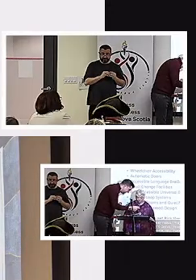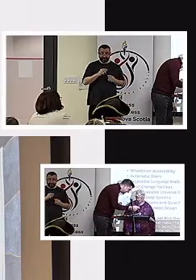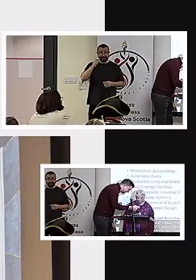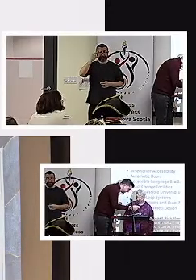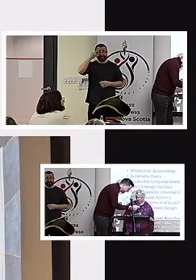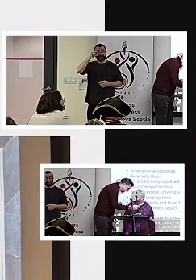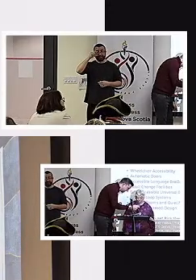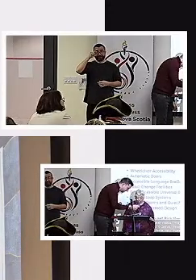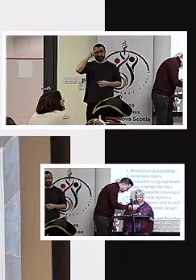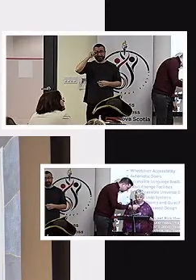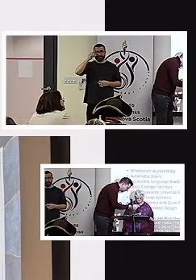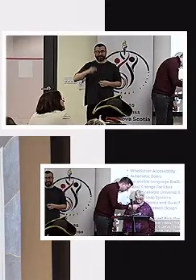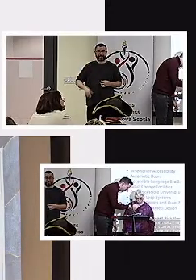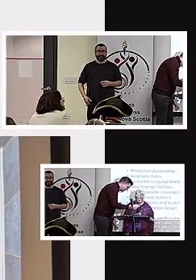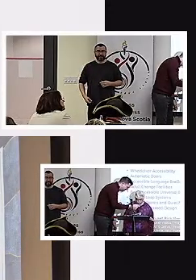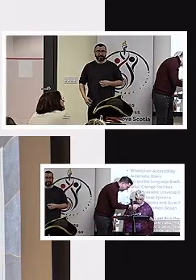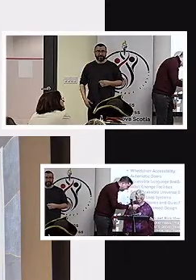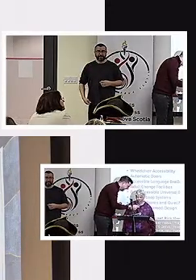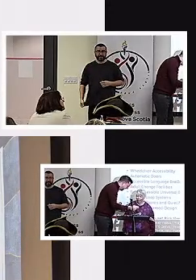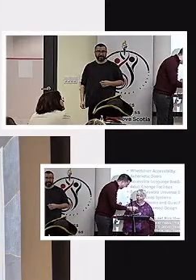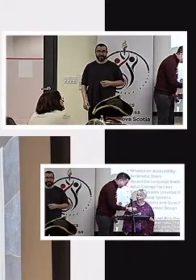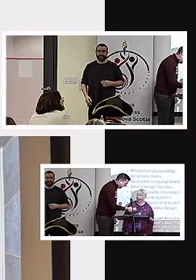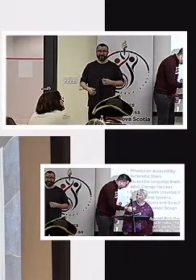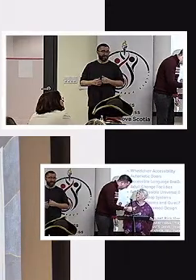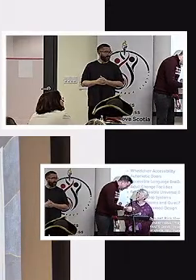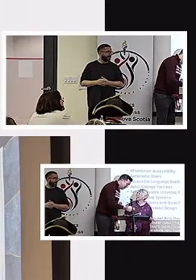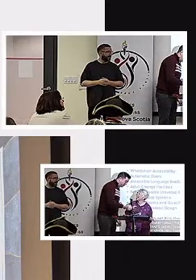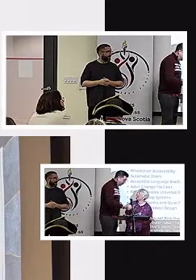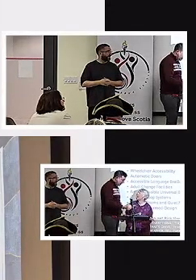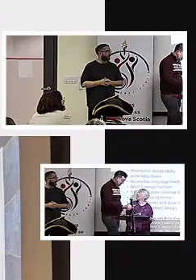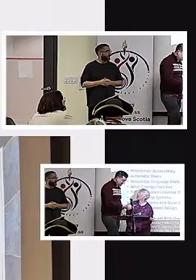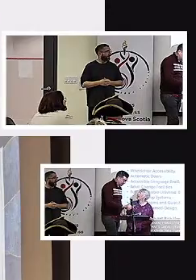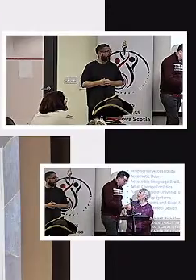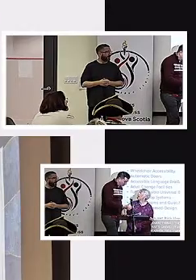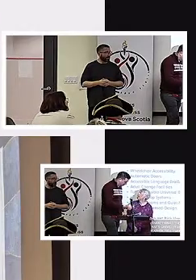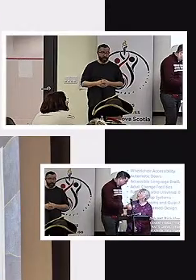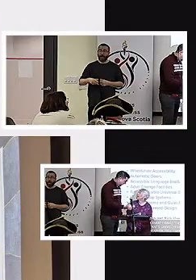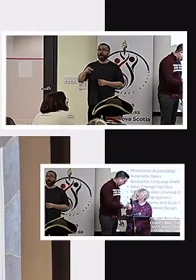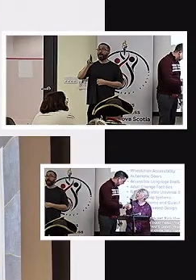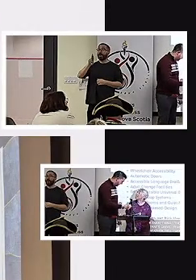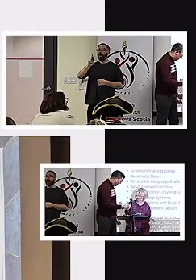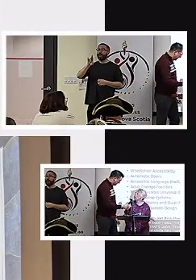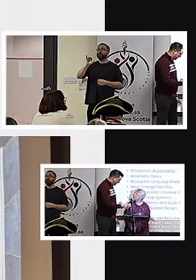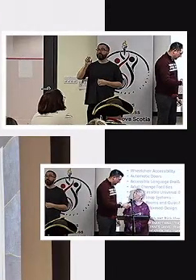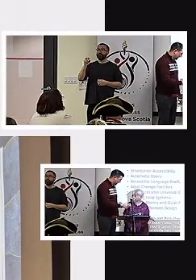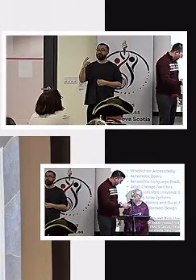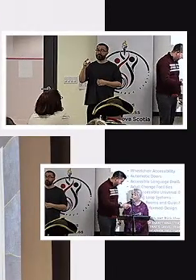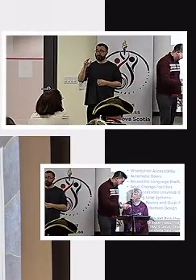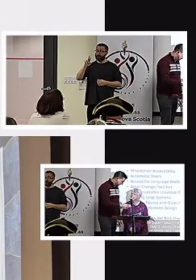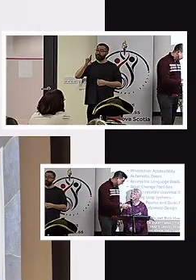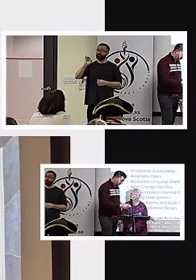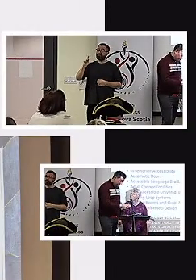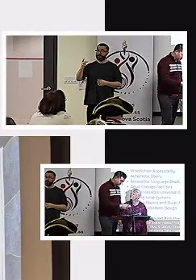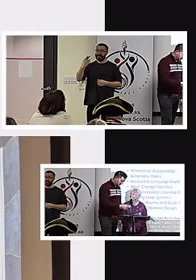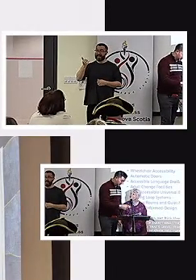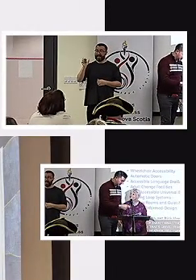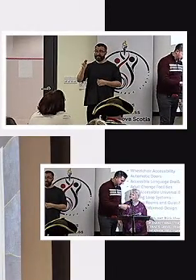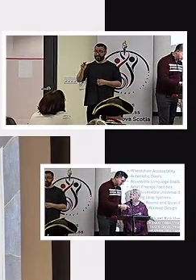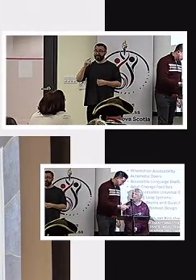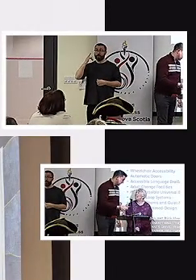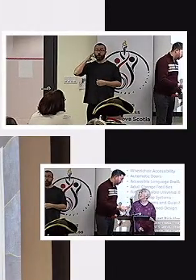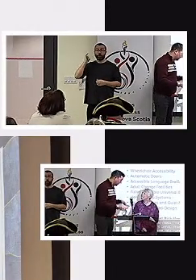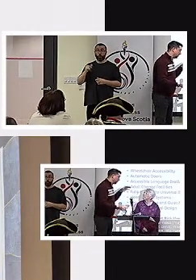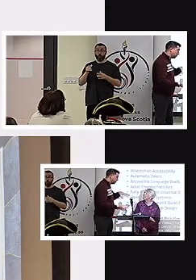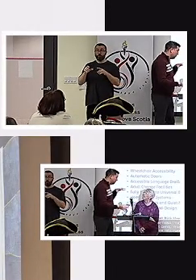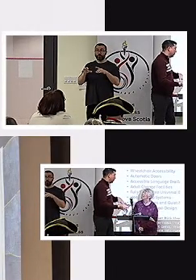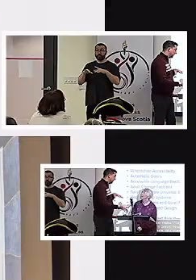We're gonna get a Canton cold reading. Our Rick Hansen gold rating, right? Gold rating, yeah. Yeah, that's pretty exciting. That